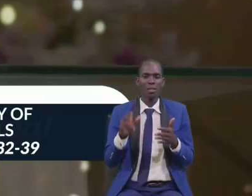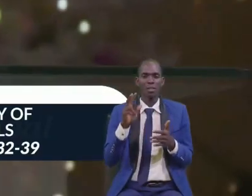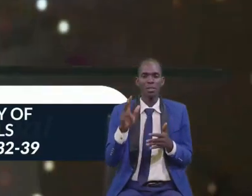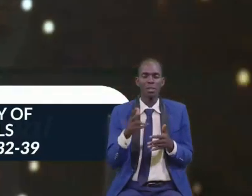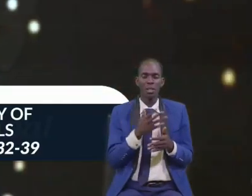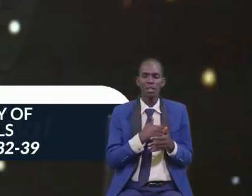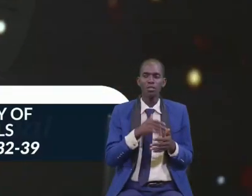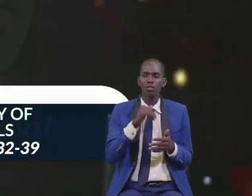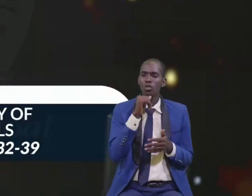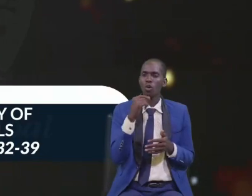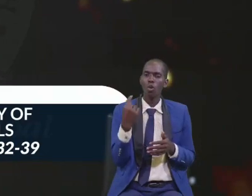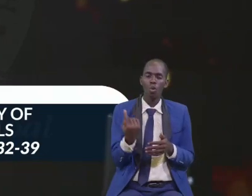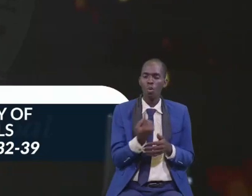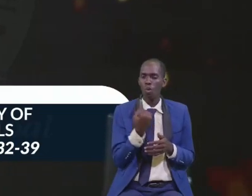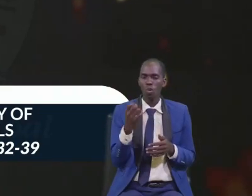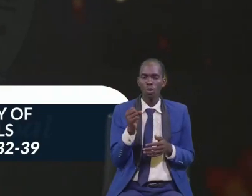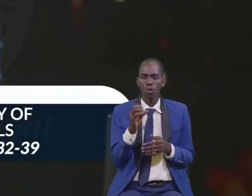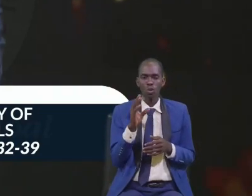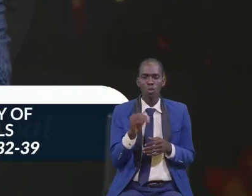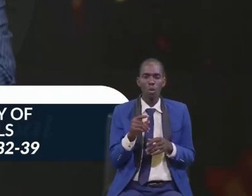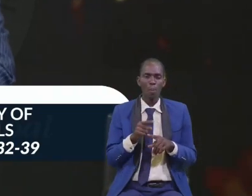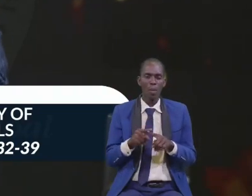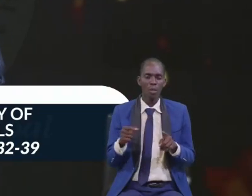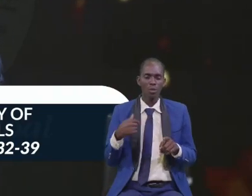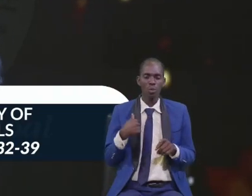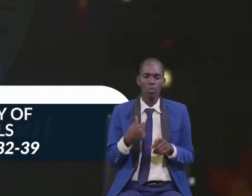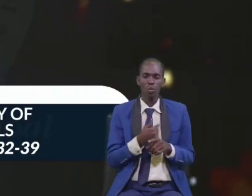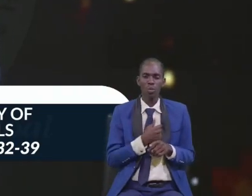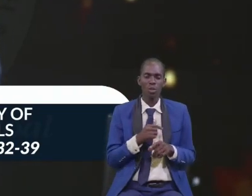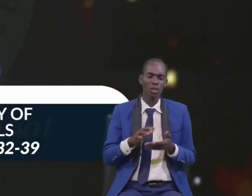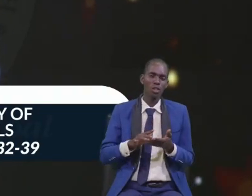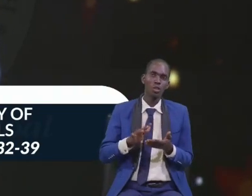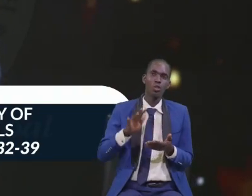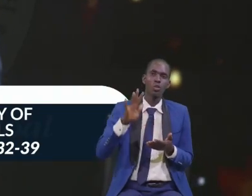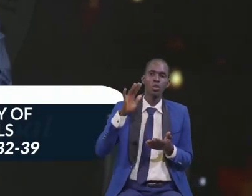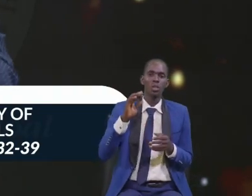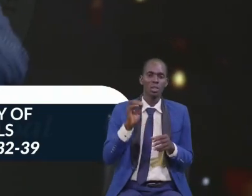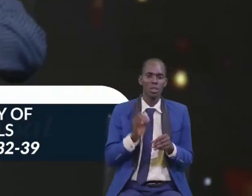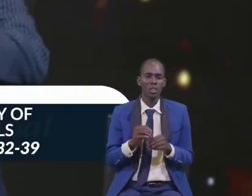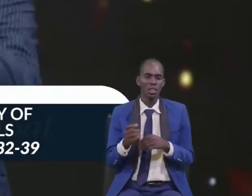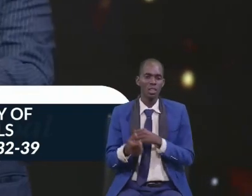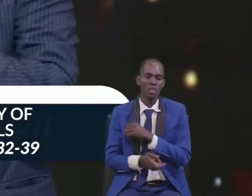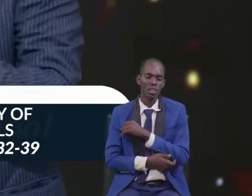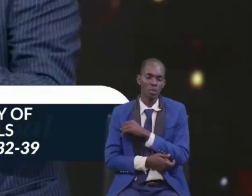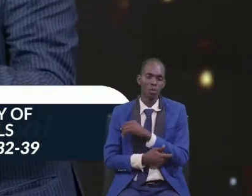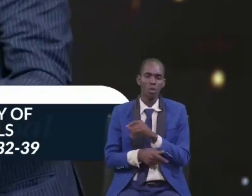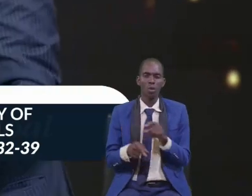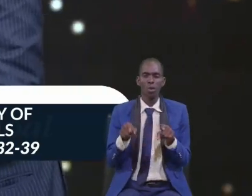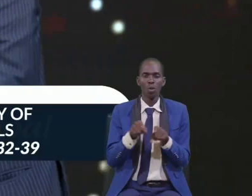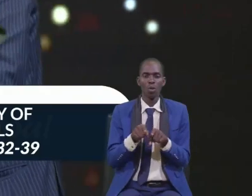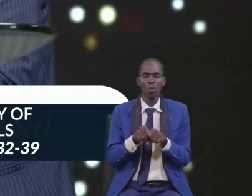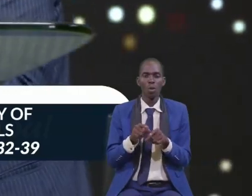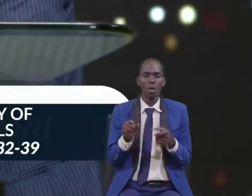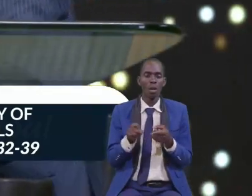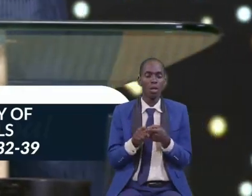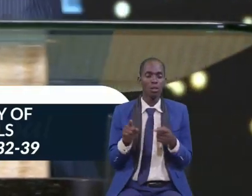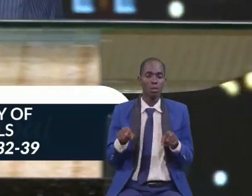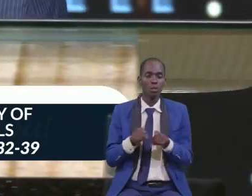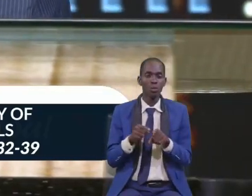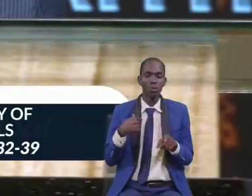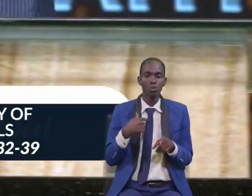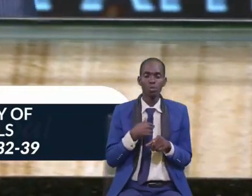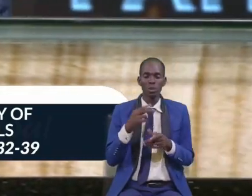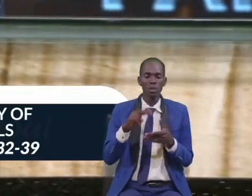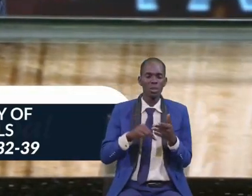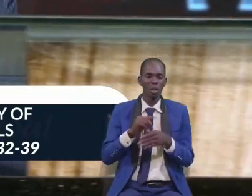so, but we glory in temptations also. You know, as we read about all these Christians,